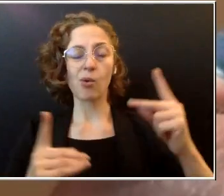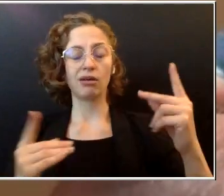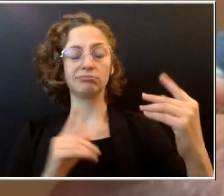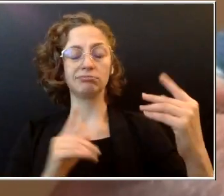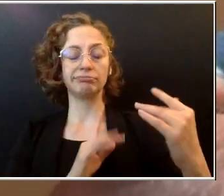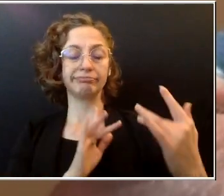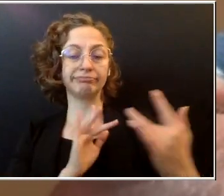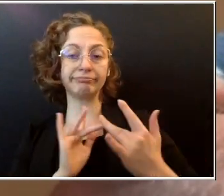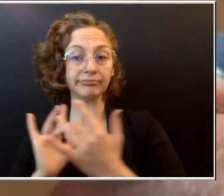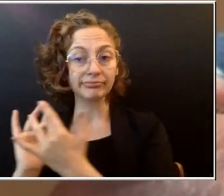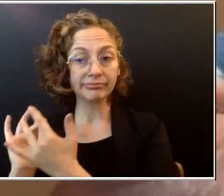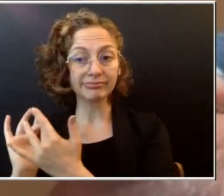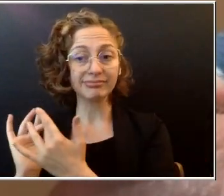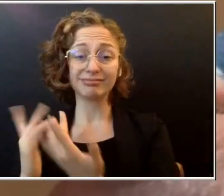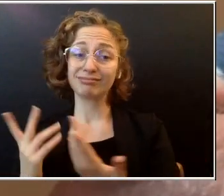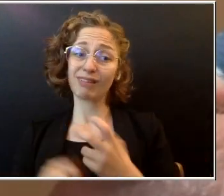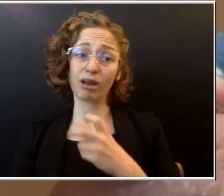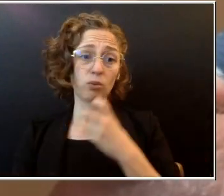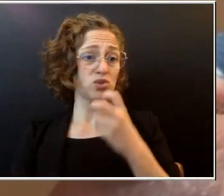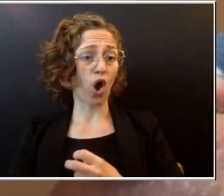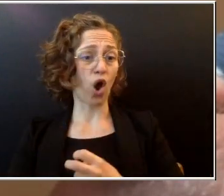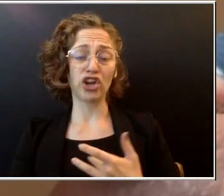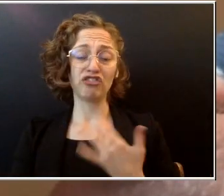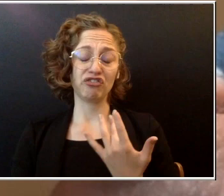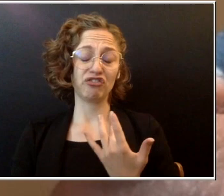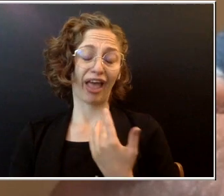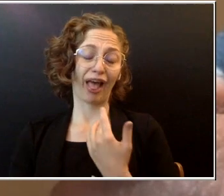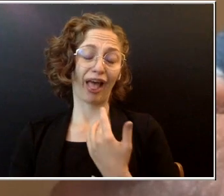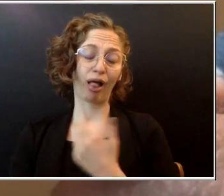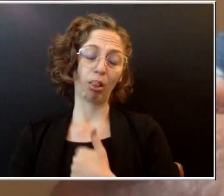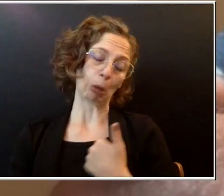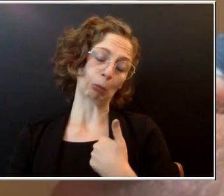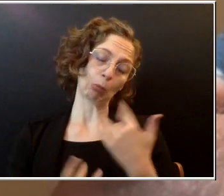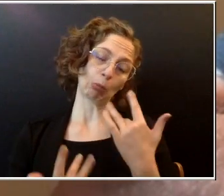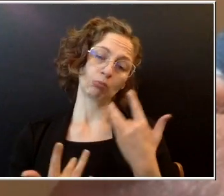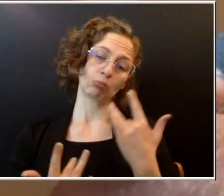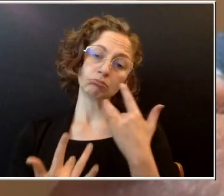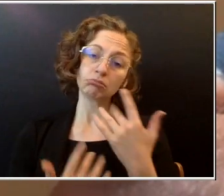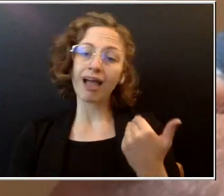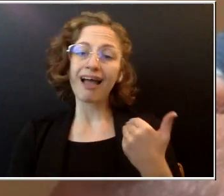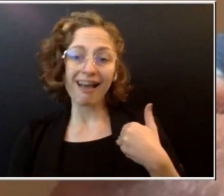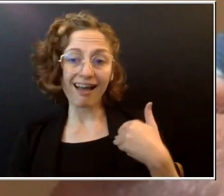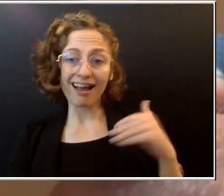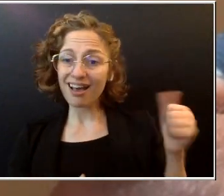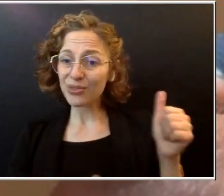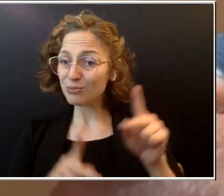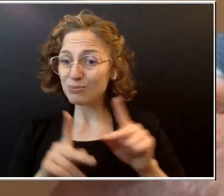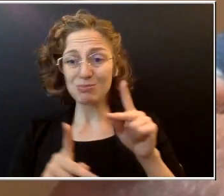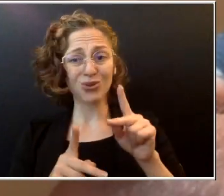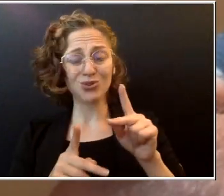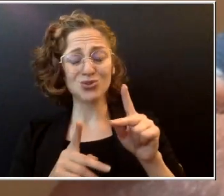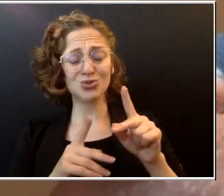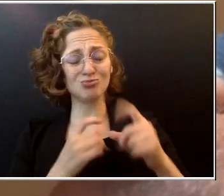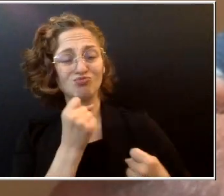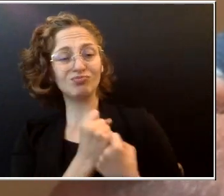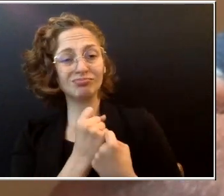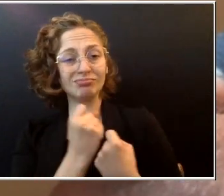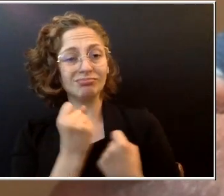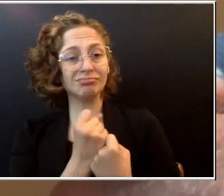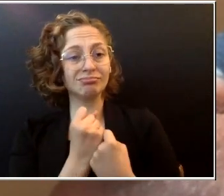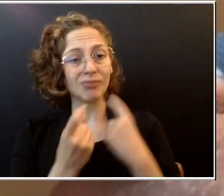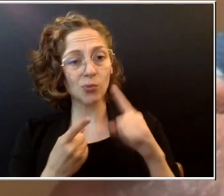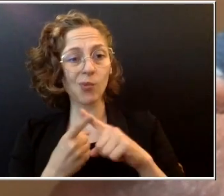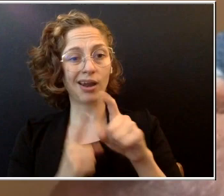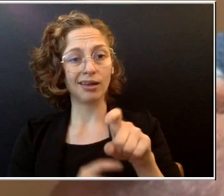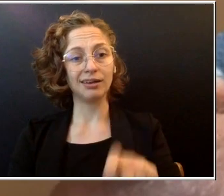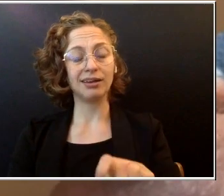was hard to get down because I had other people there to lift me up when I needed it. So I think that just kind of added